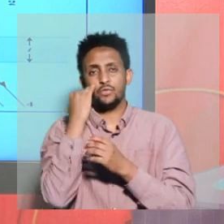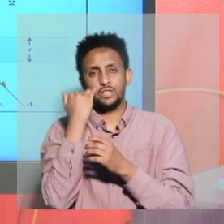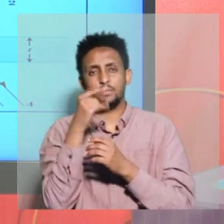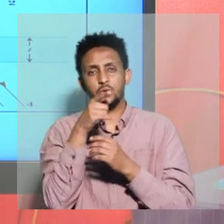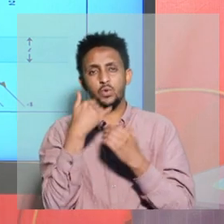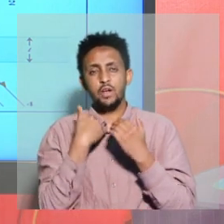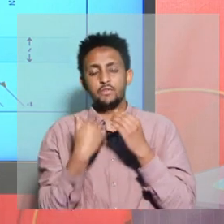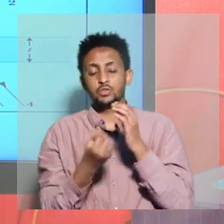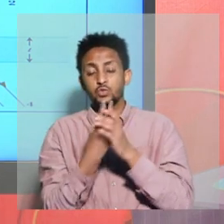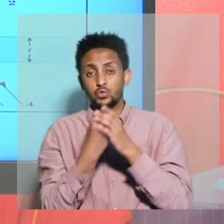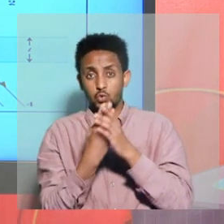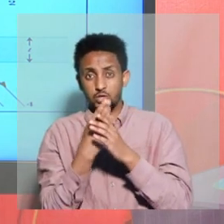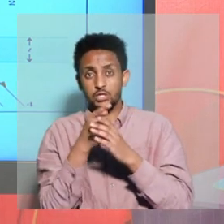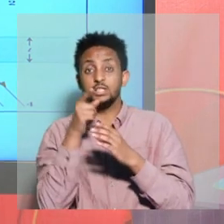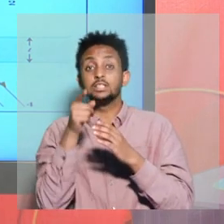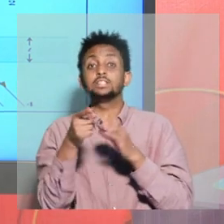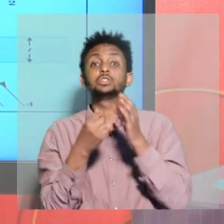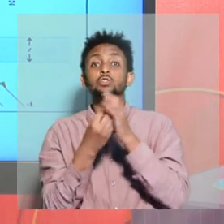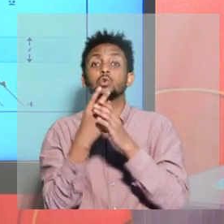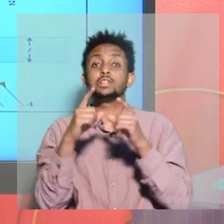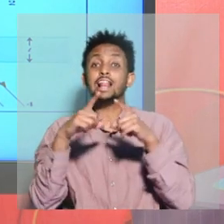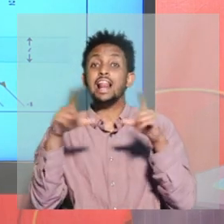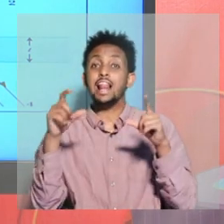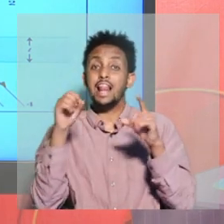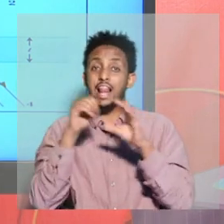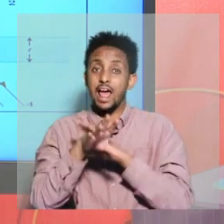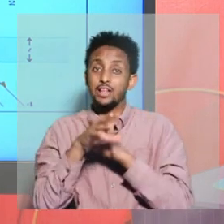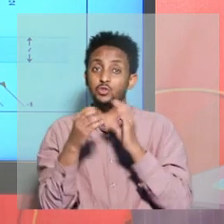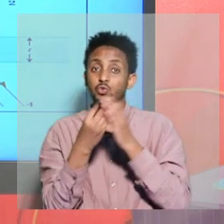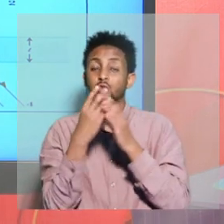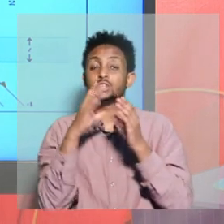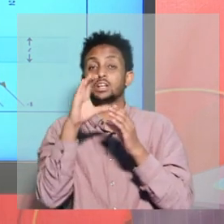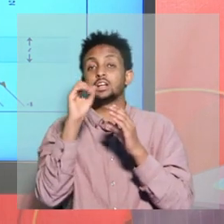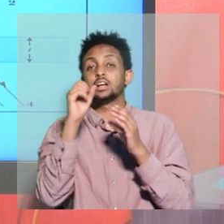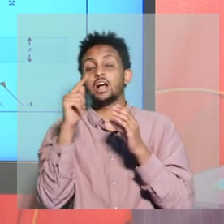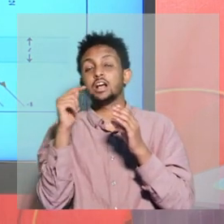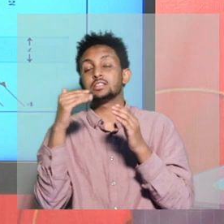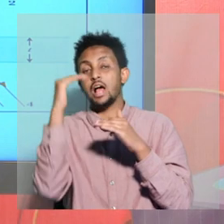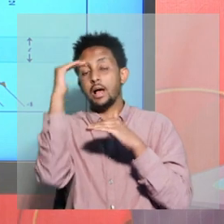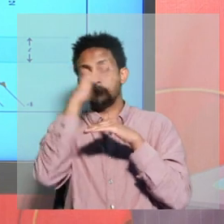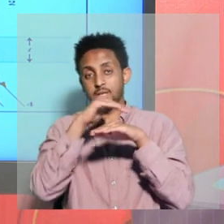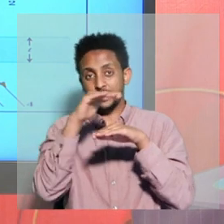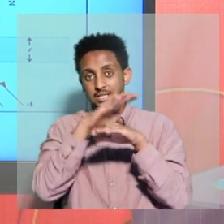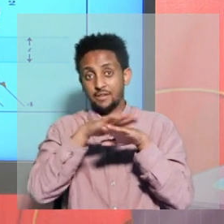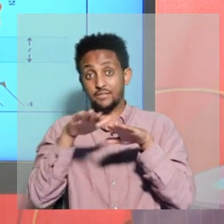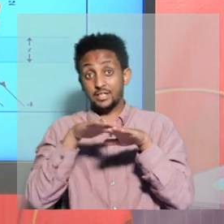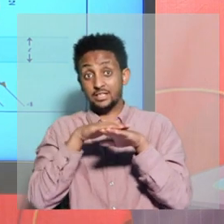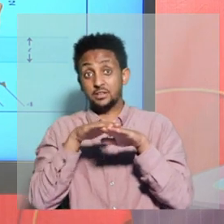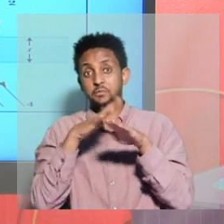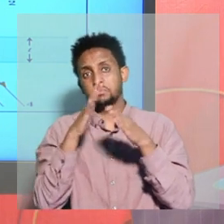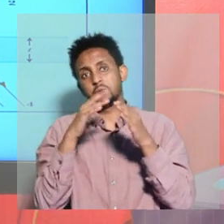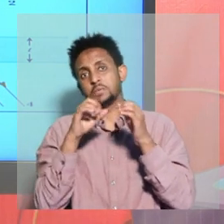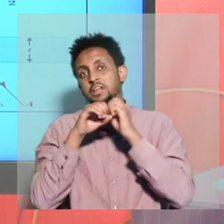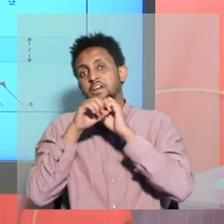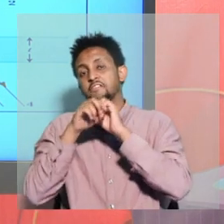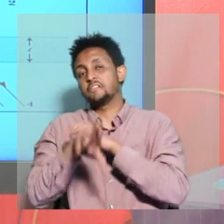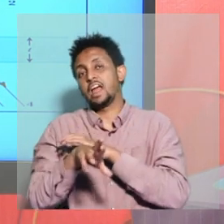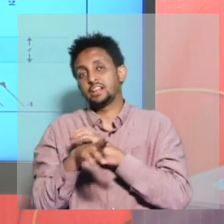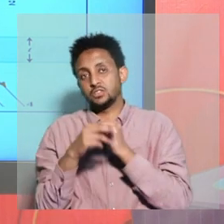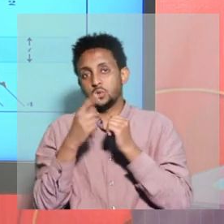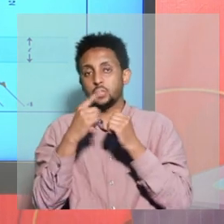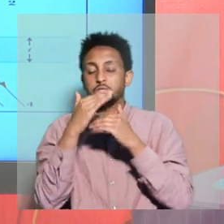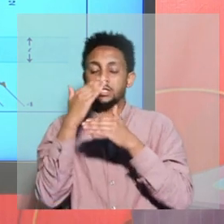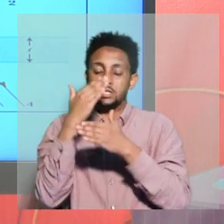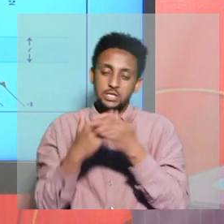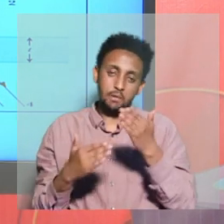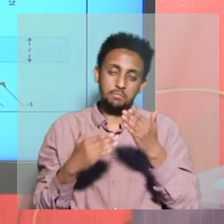here you have a source. As this light source cast on the upper surface, some of it might be reflected and some